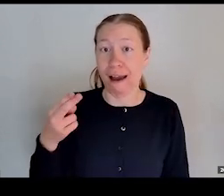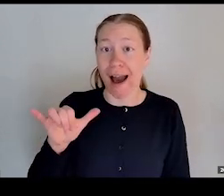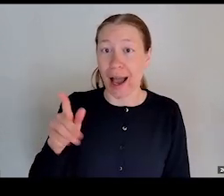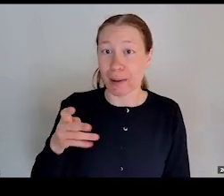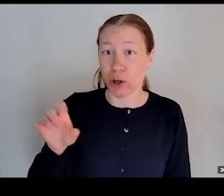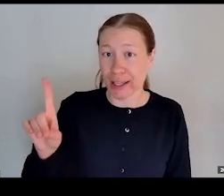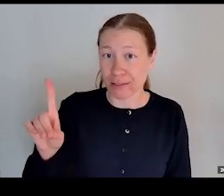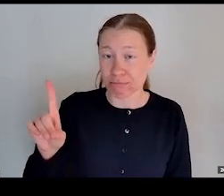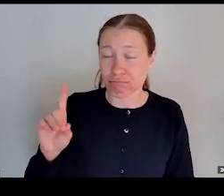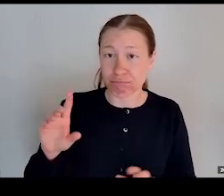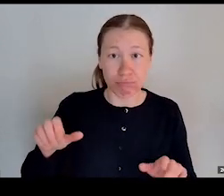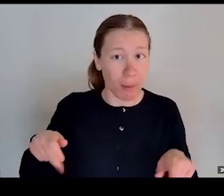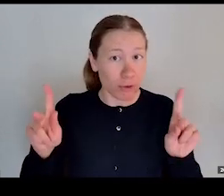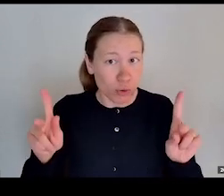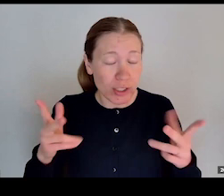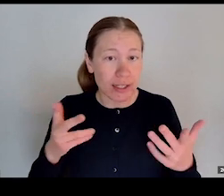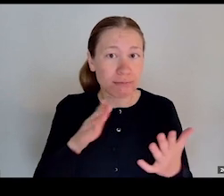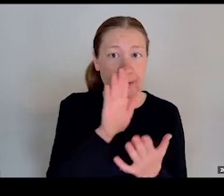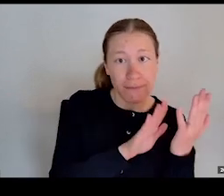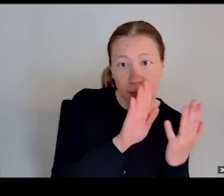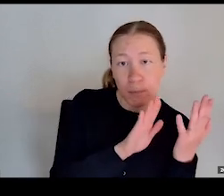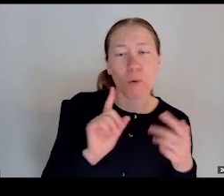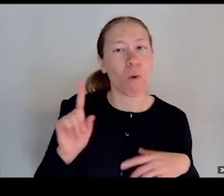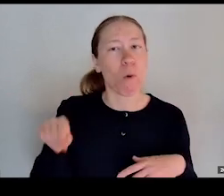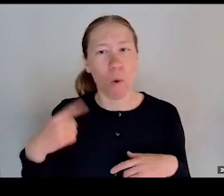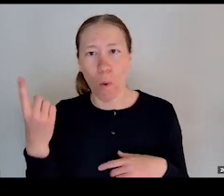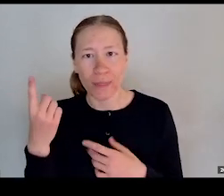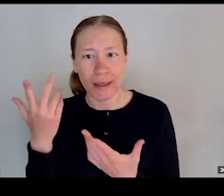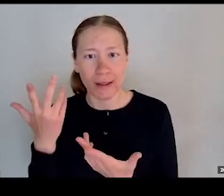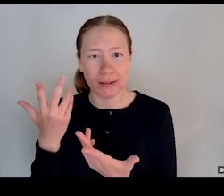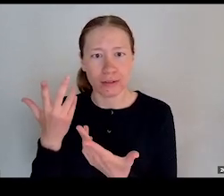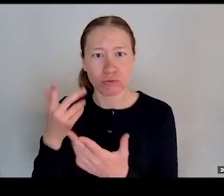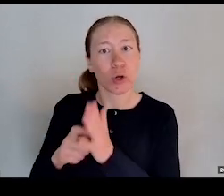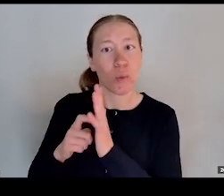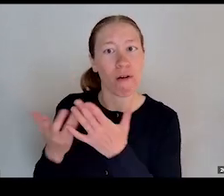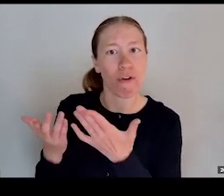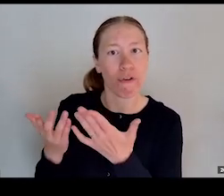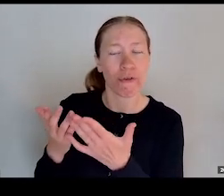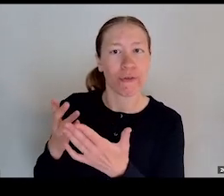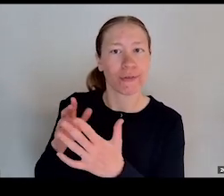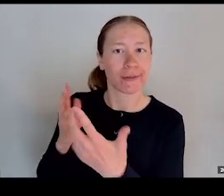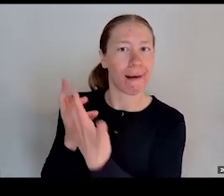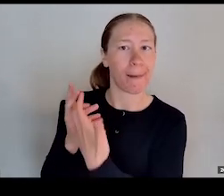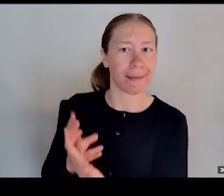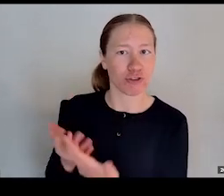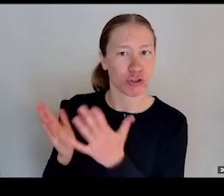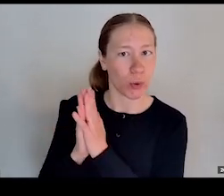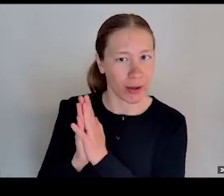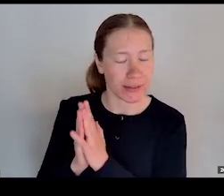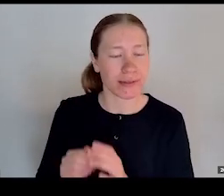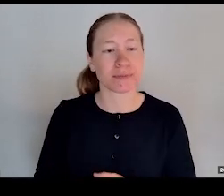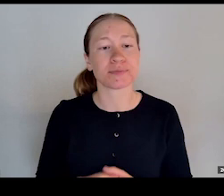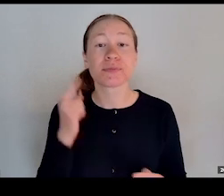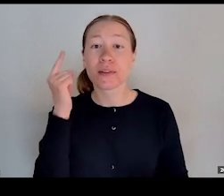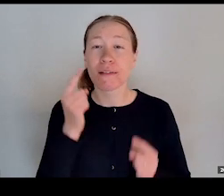offerings for our meetings if they're in person, or is it going to be only by accommodation request? Making sure that we're considering